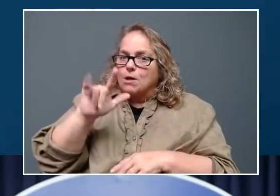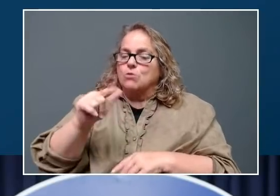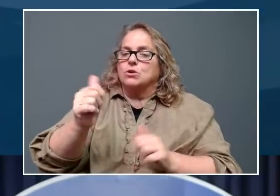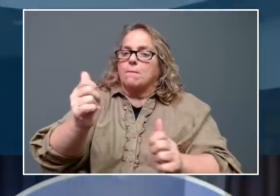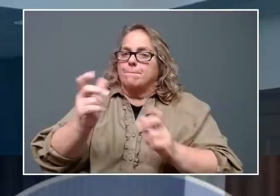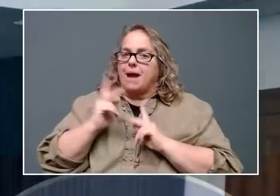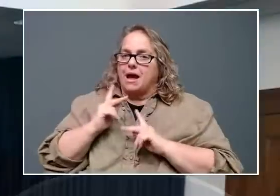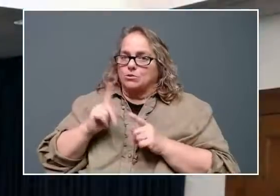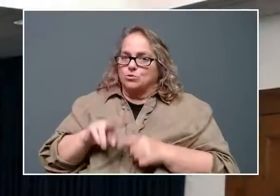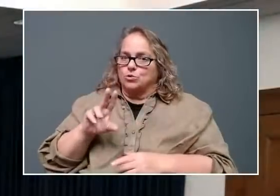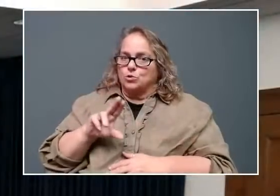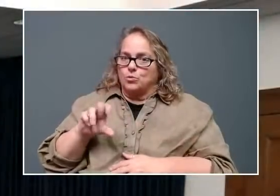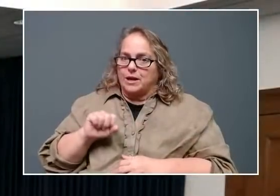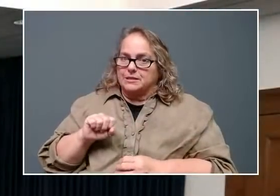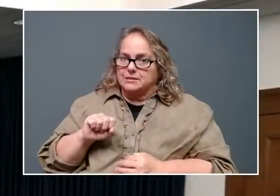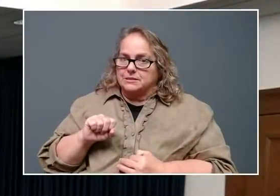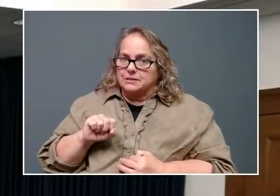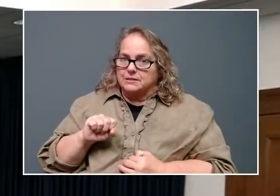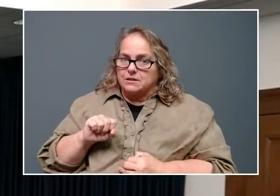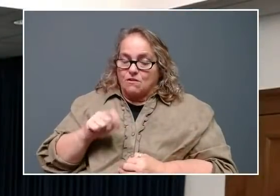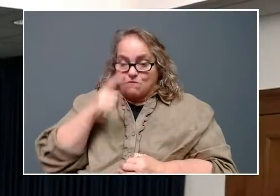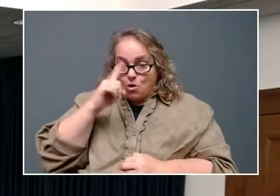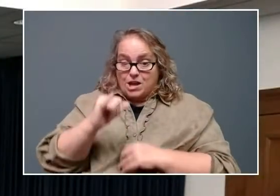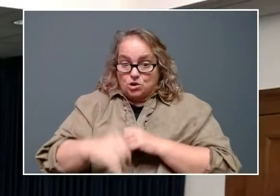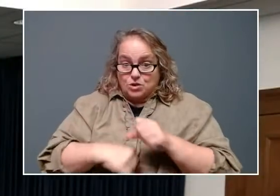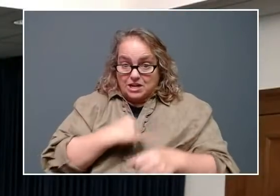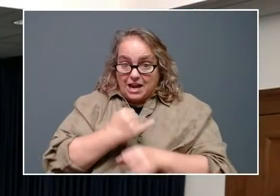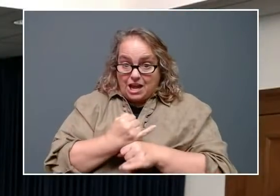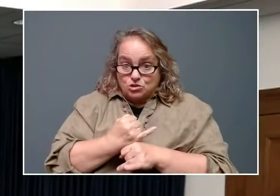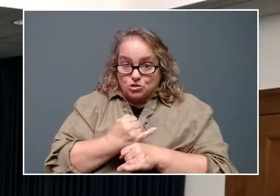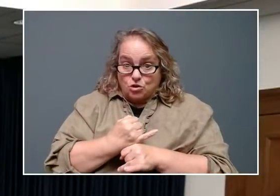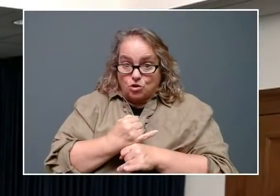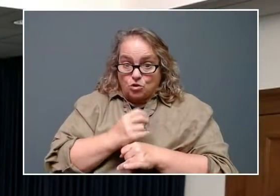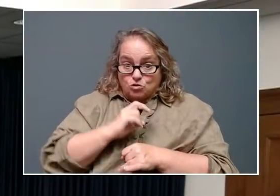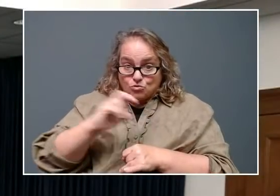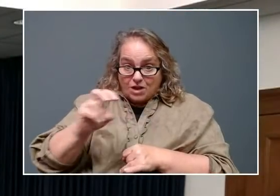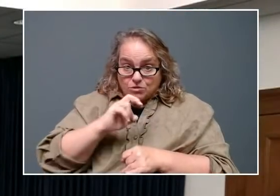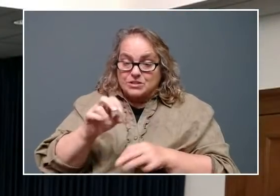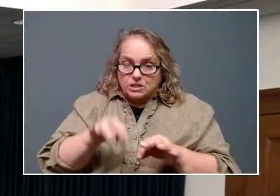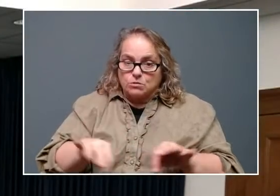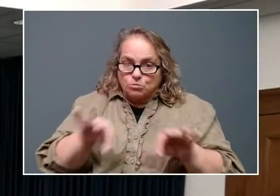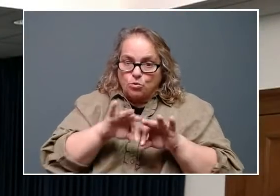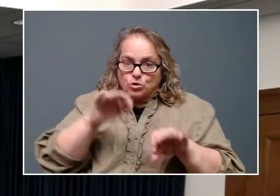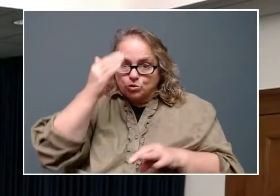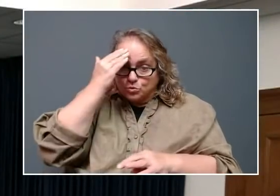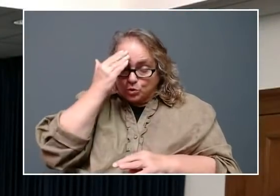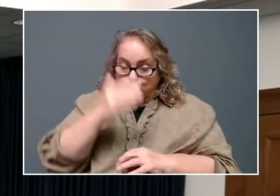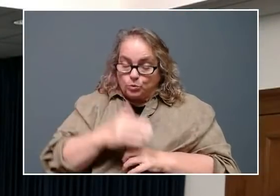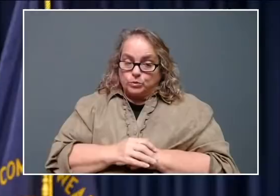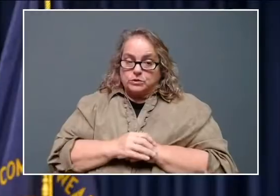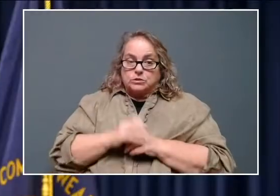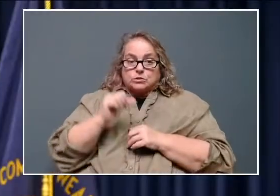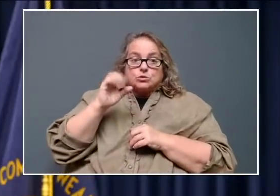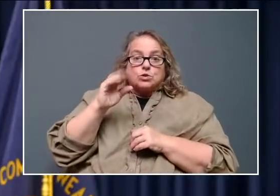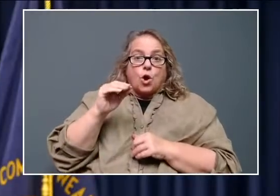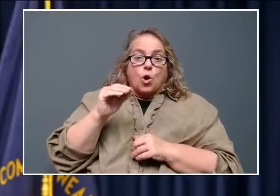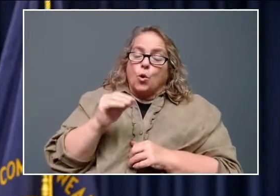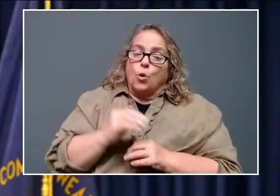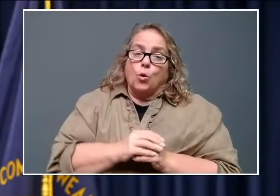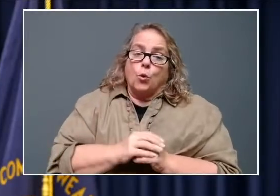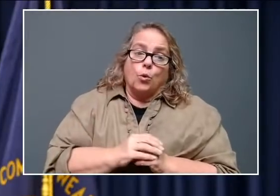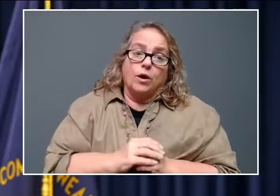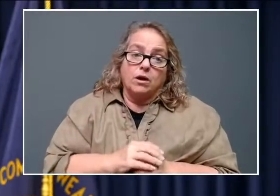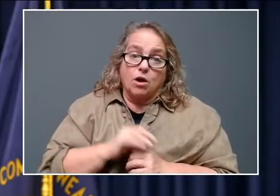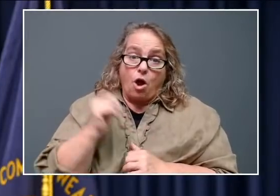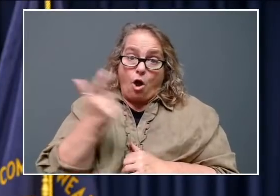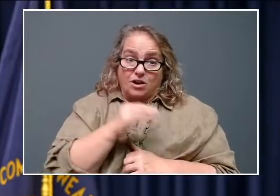United States. So for international travels and travelers, important to know. So all that's a little